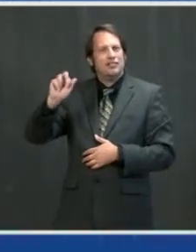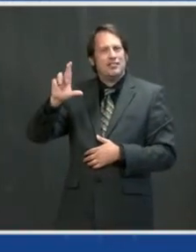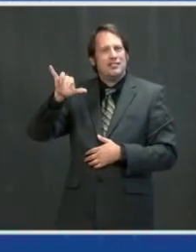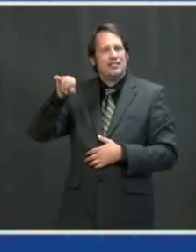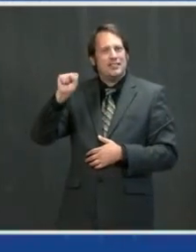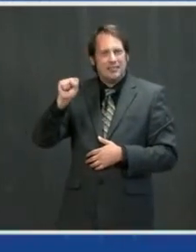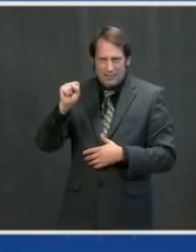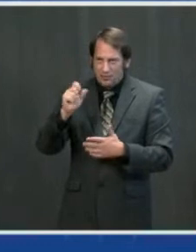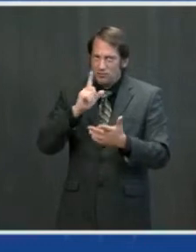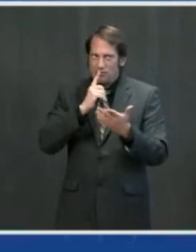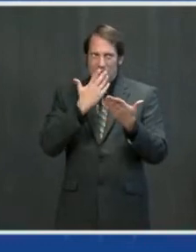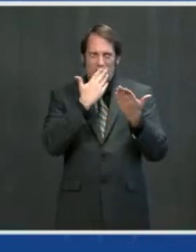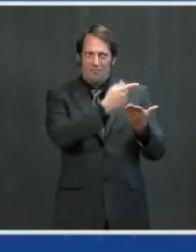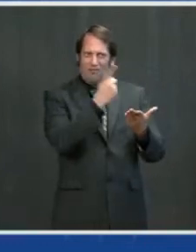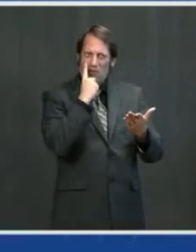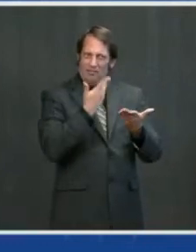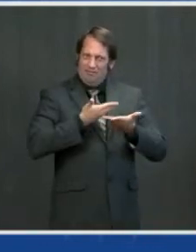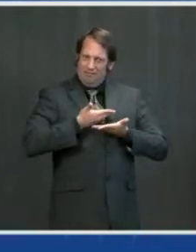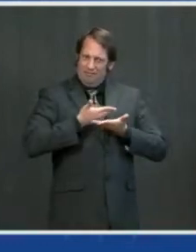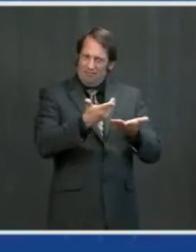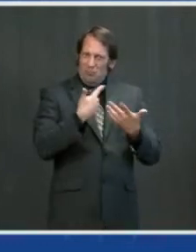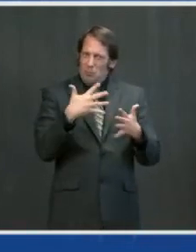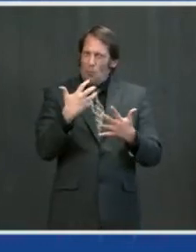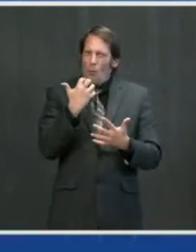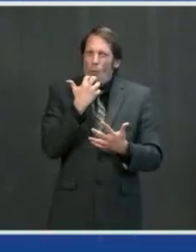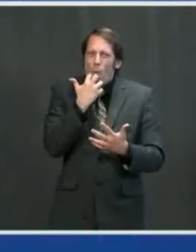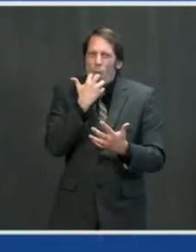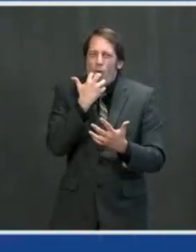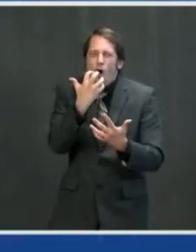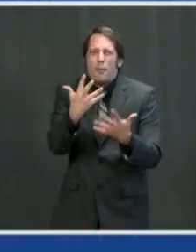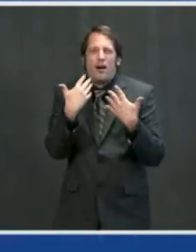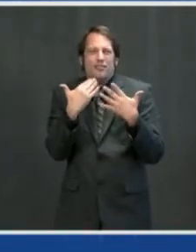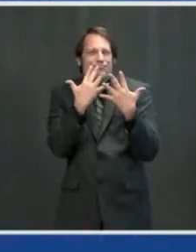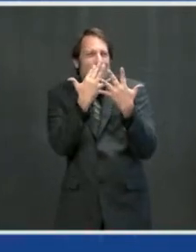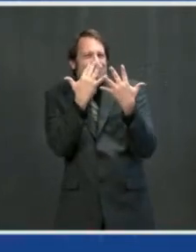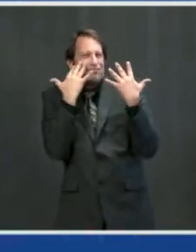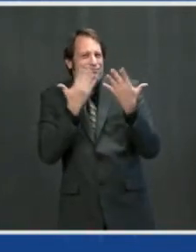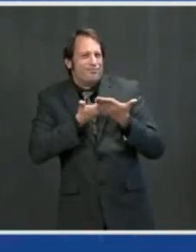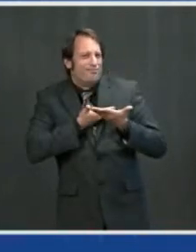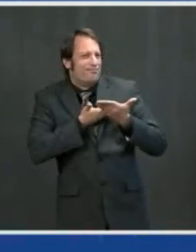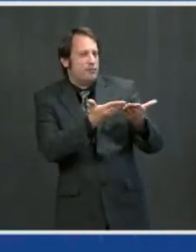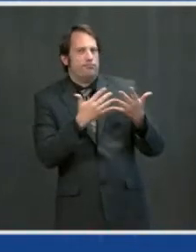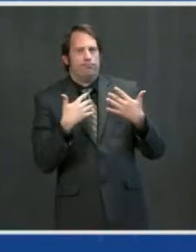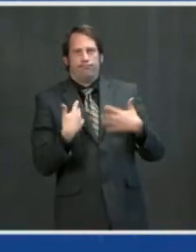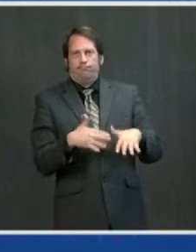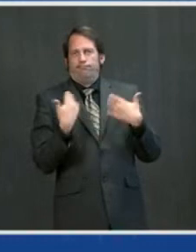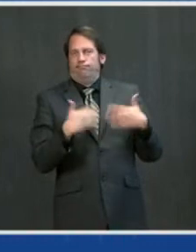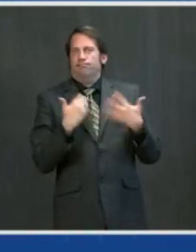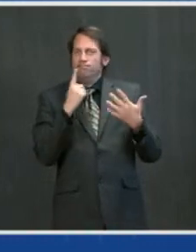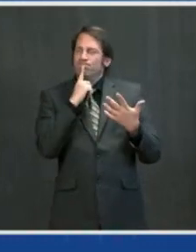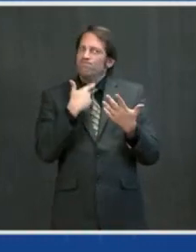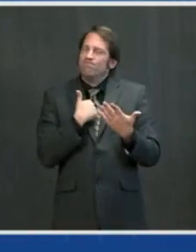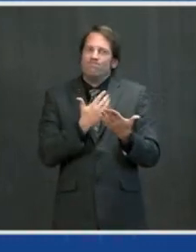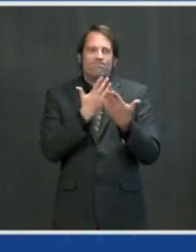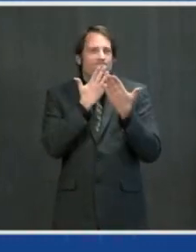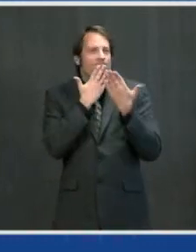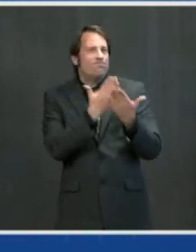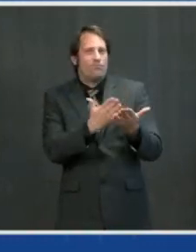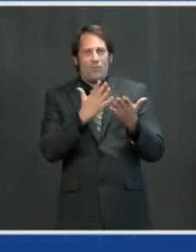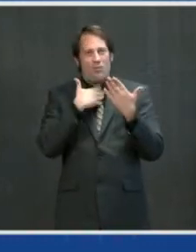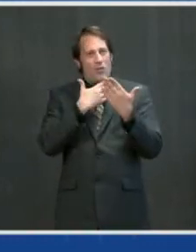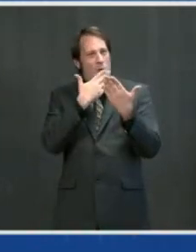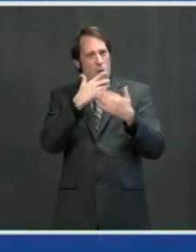welcomed me so warmly. I also wish to extend my gratitude to all the members of the